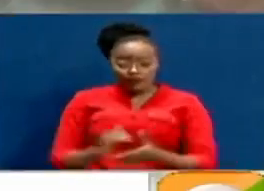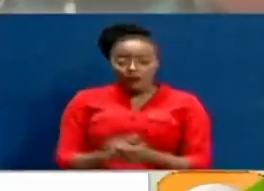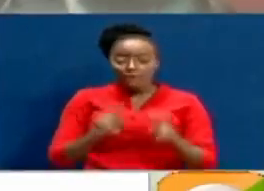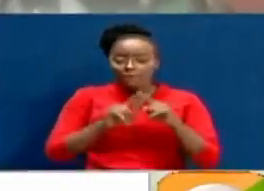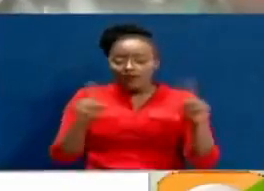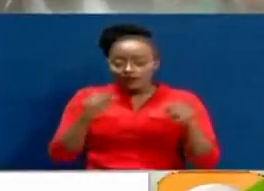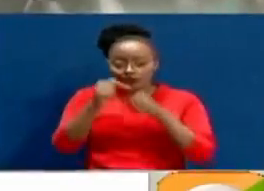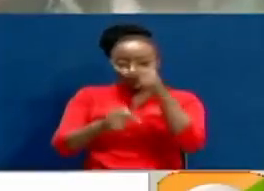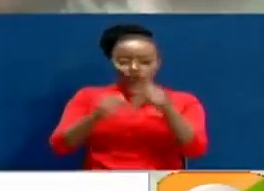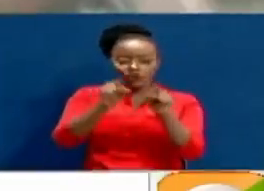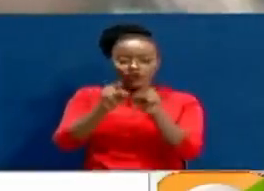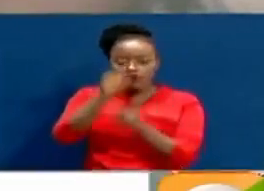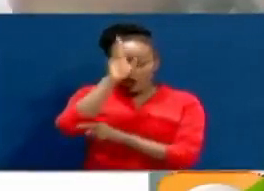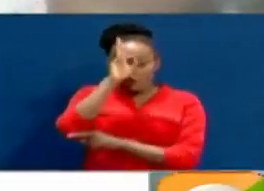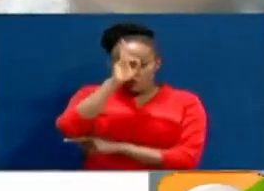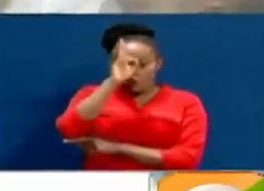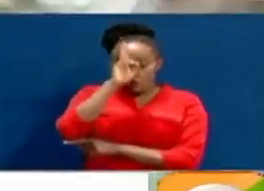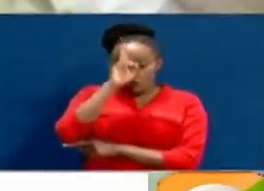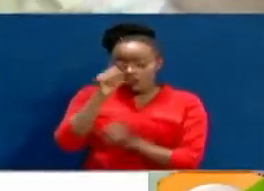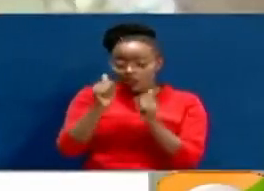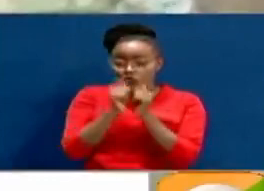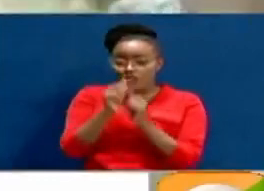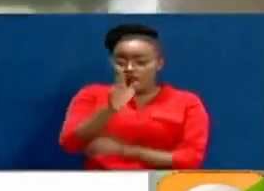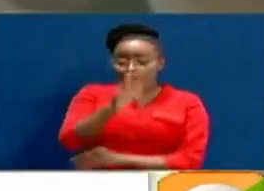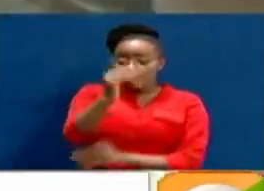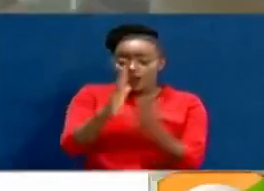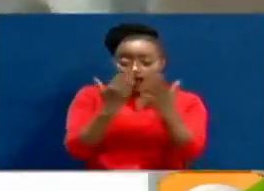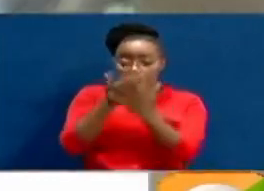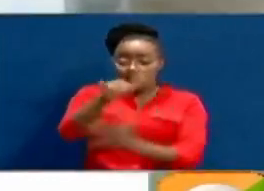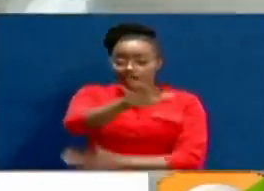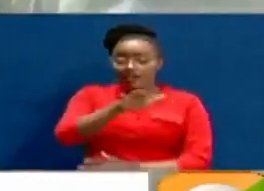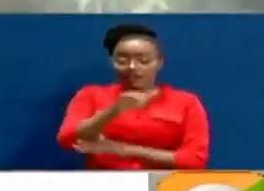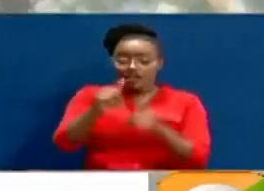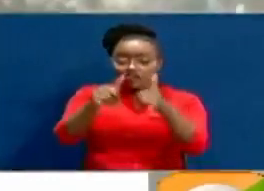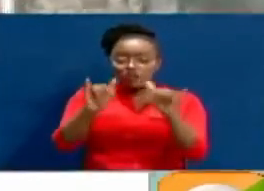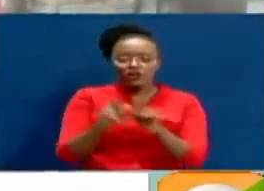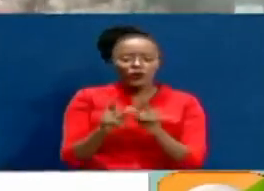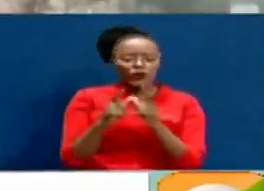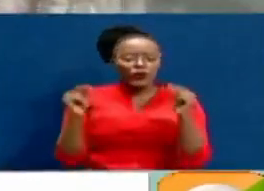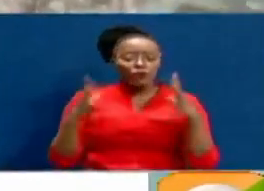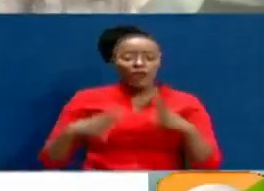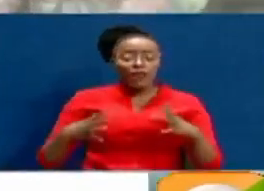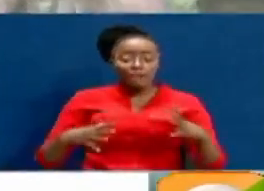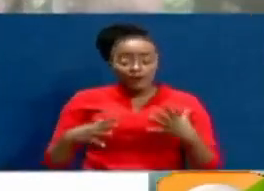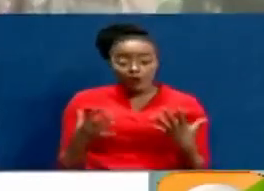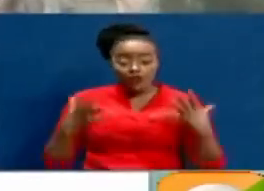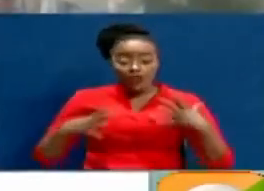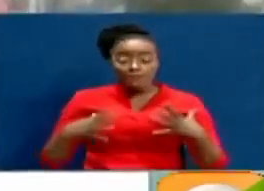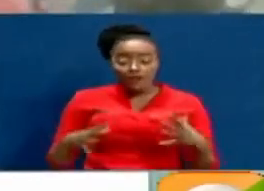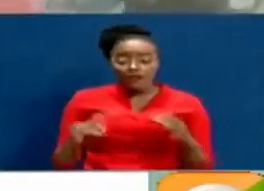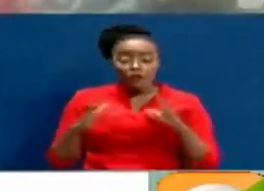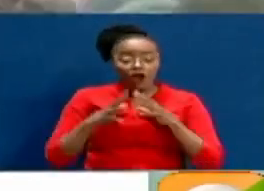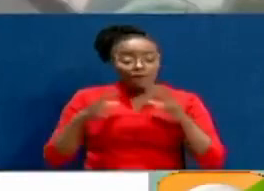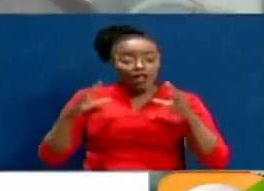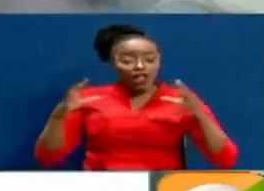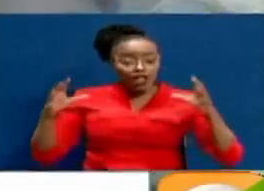But as the commotion went on, a police officer armed with a gun arrived at the scene and attempted to disperse the crowd. The crowd grew bigger